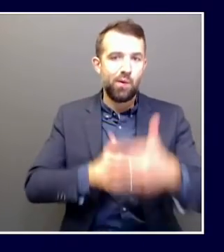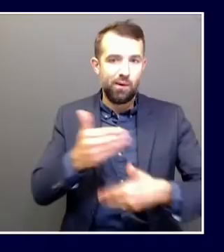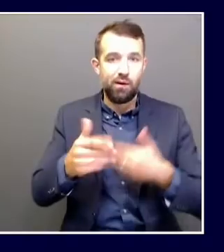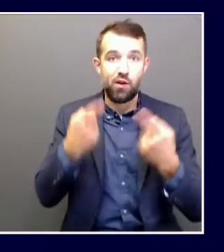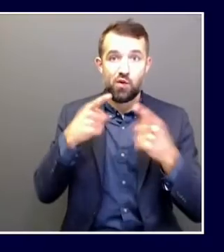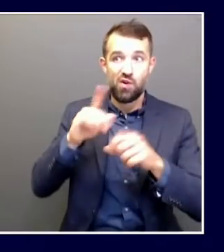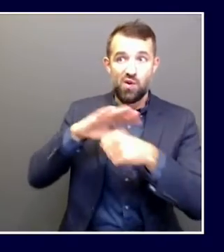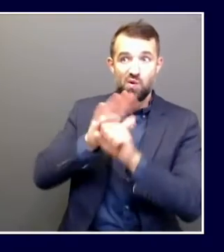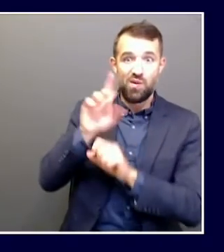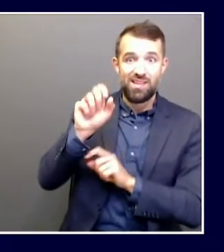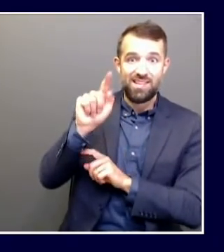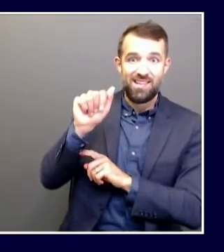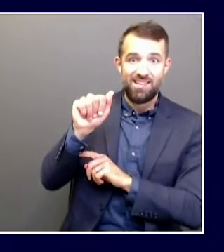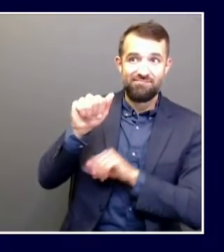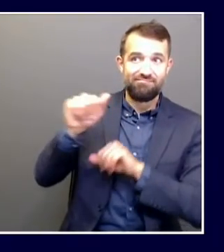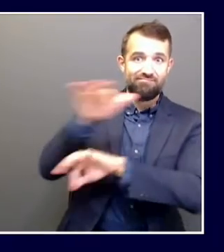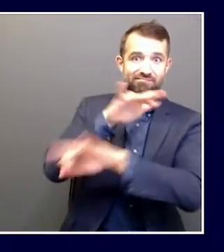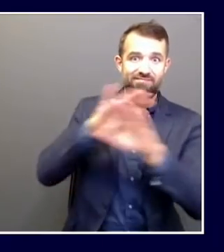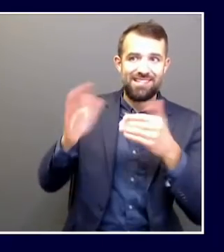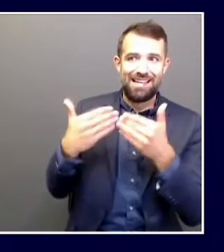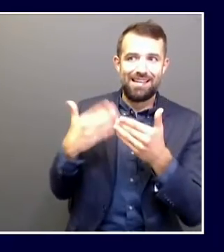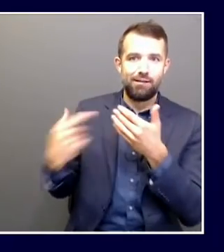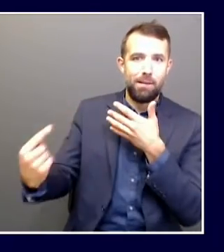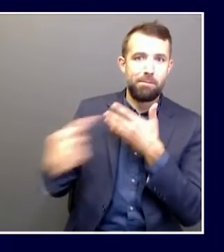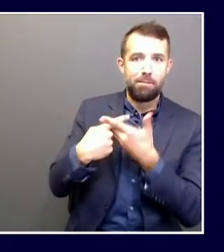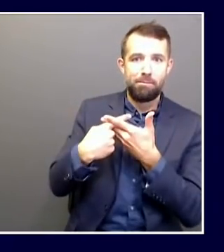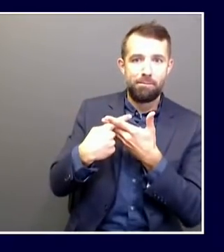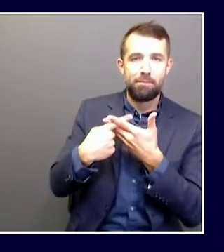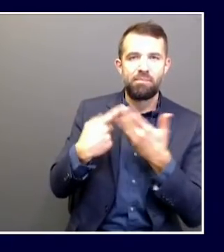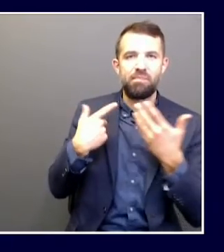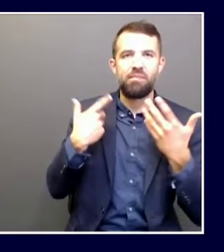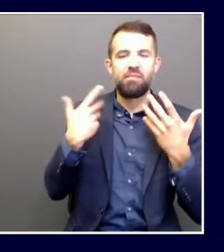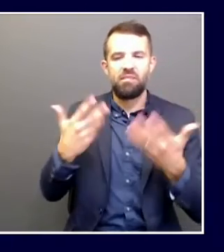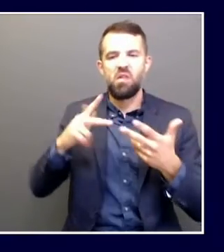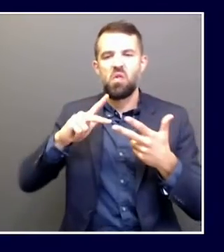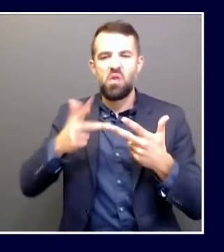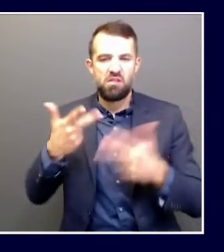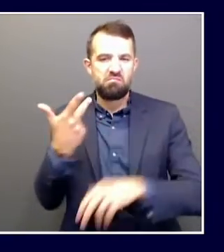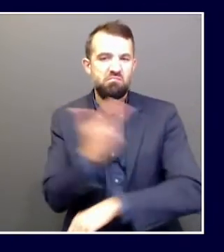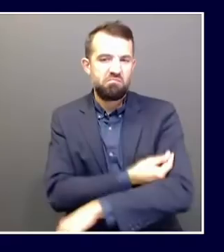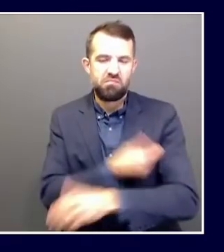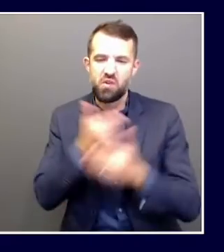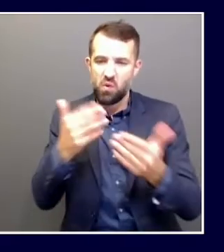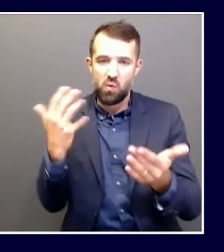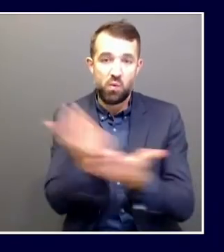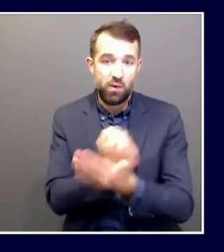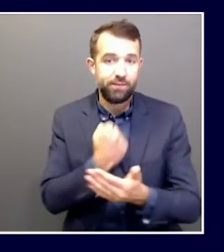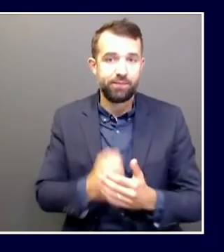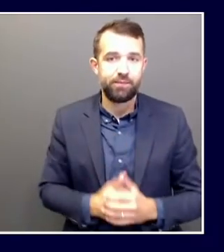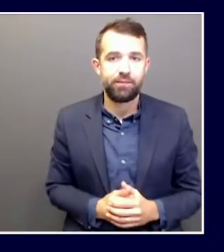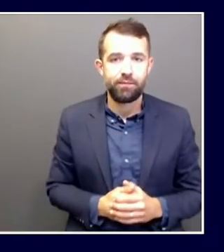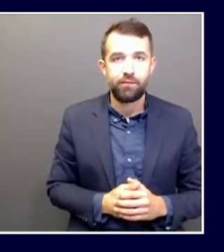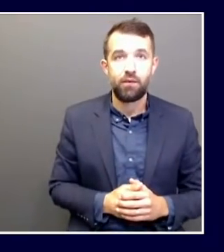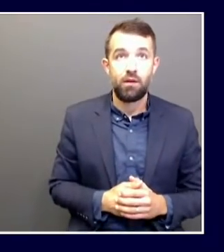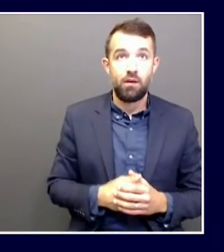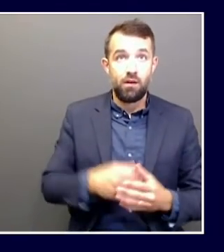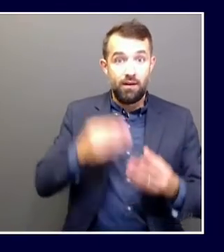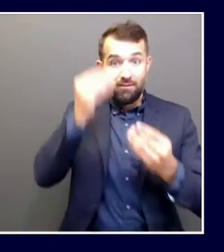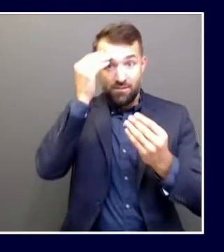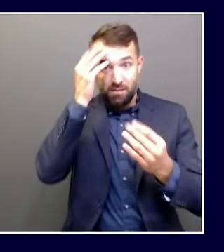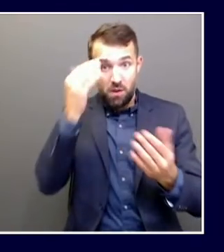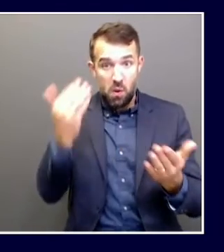important in the categories of folks that I mentioned. Now, a lot of this isn't new. For example, waning